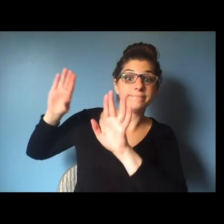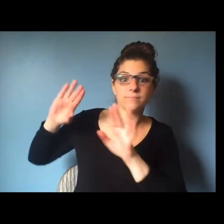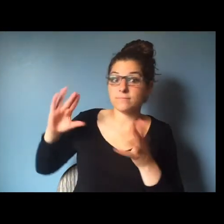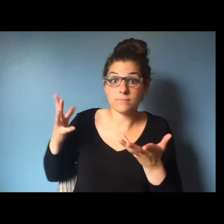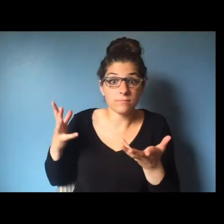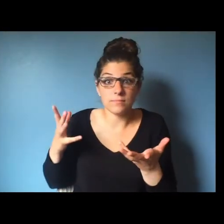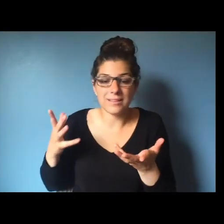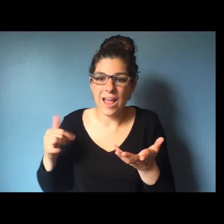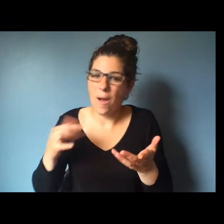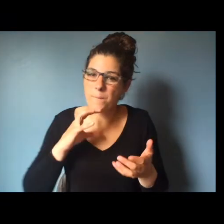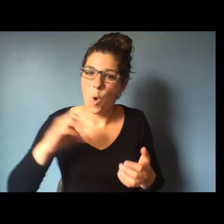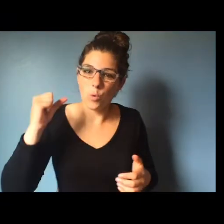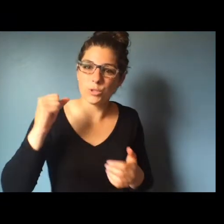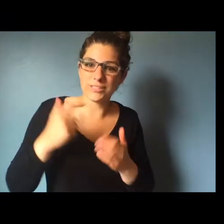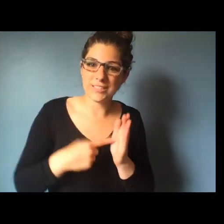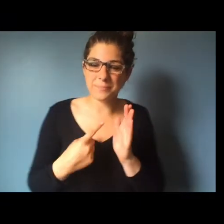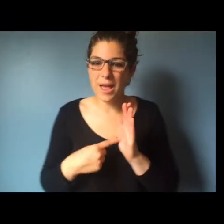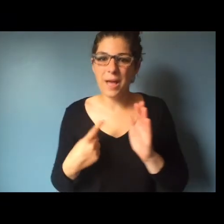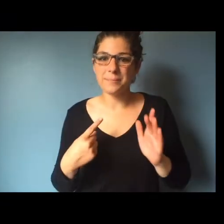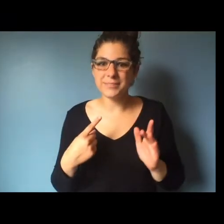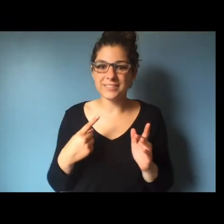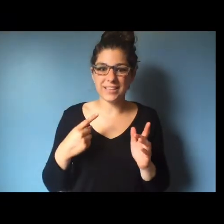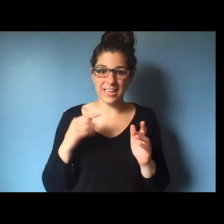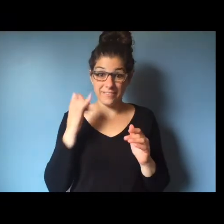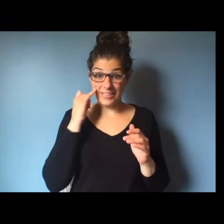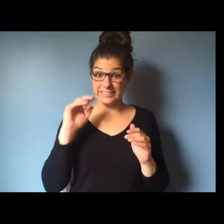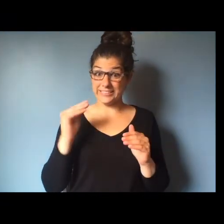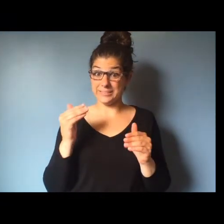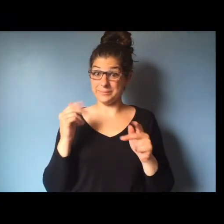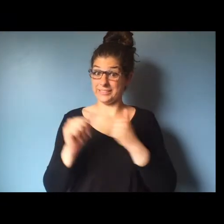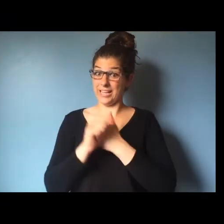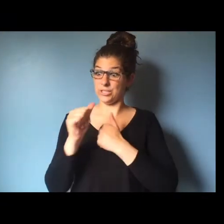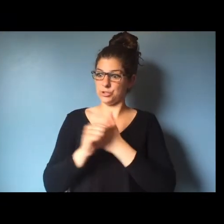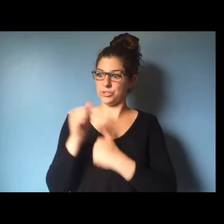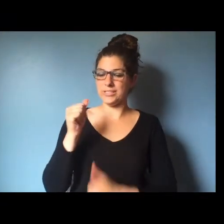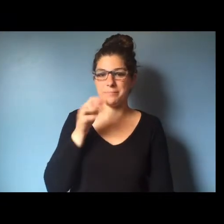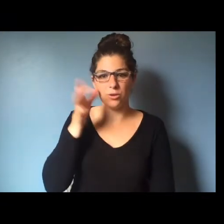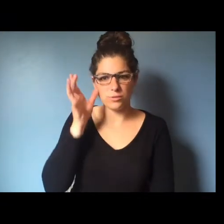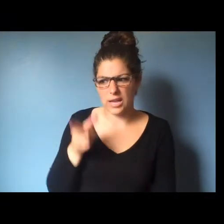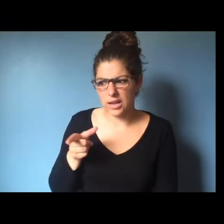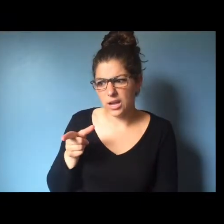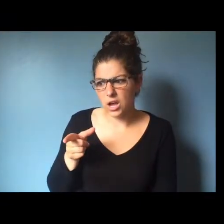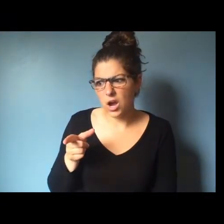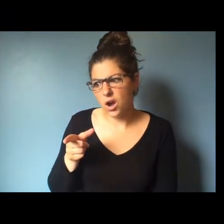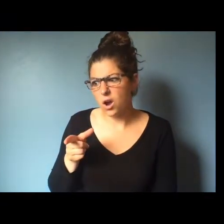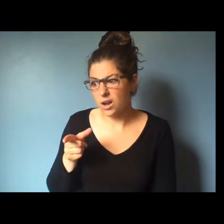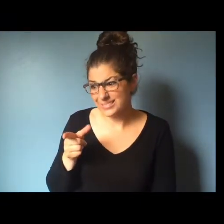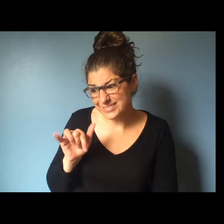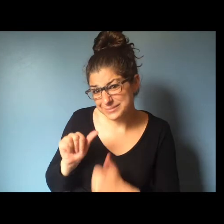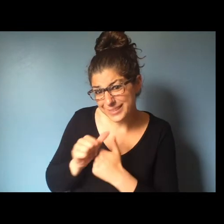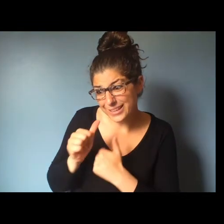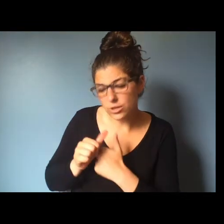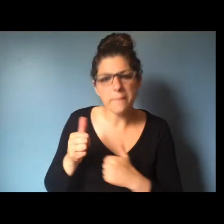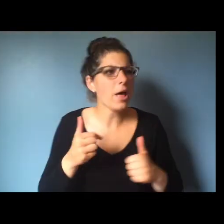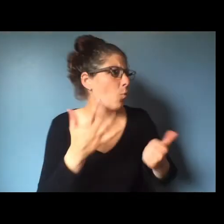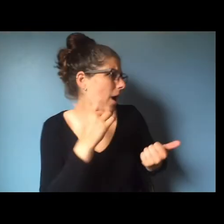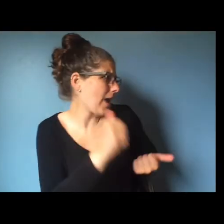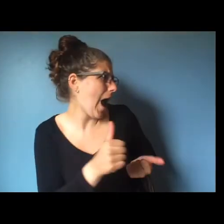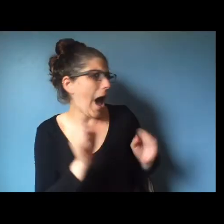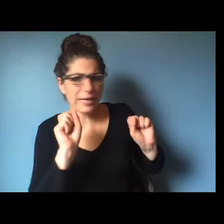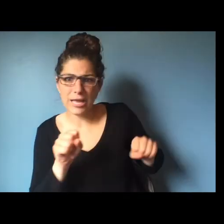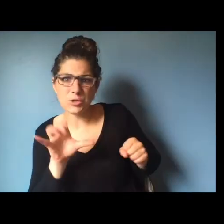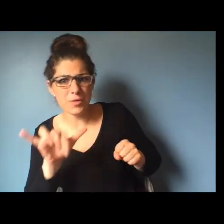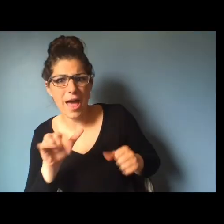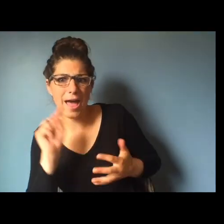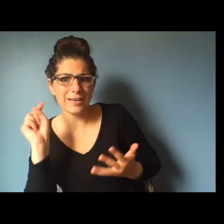what it is. Now that I'm older, sometimes, like, if something seems dangerous, they're like, well, Nikki, I don't know. I'm like, well, why not? Like, I can do it, you know? But as